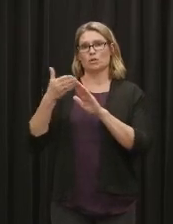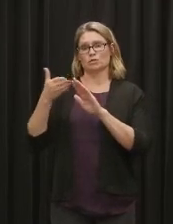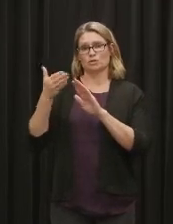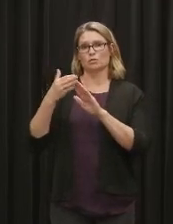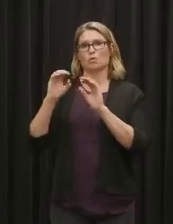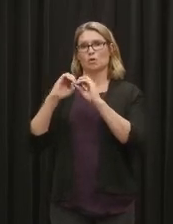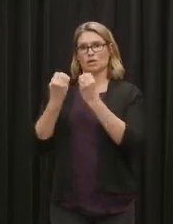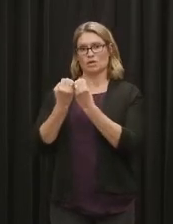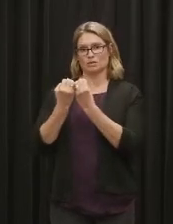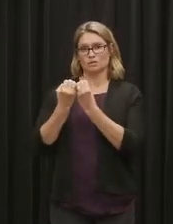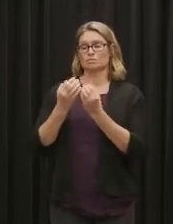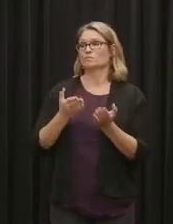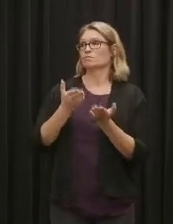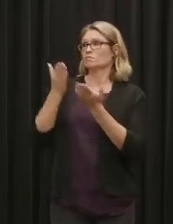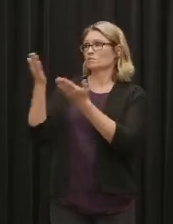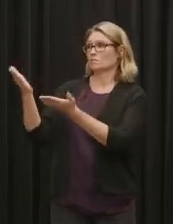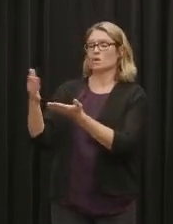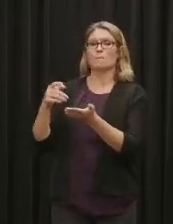Dr. Russell.